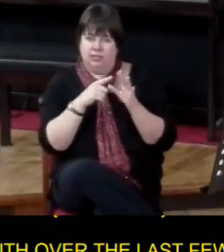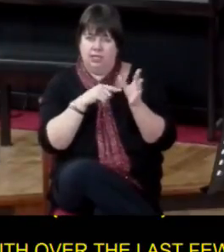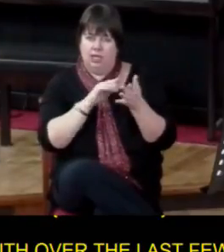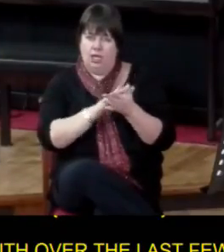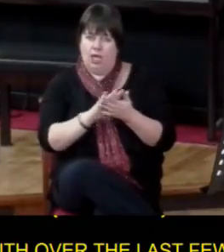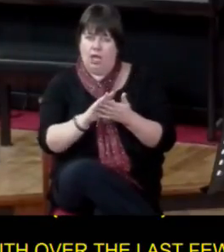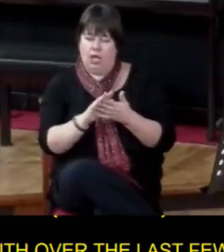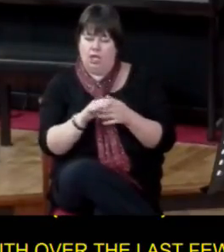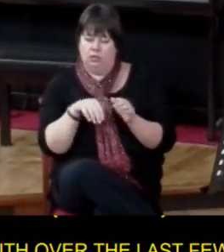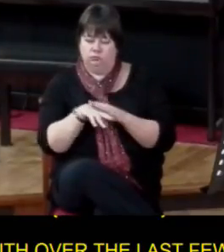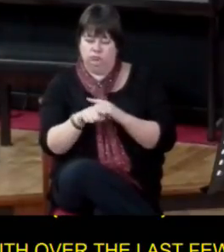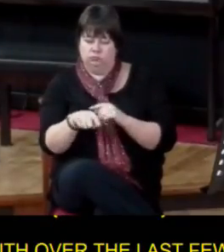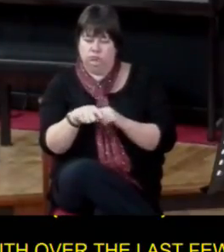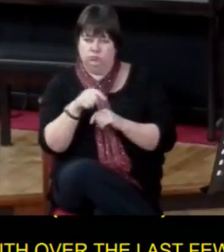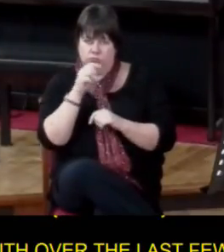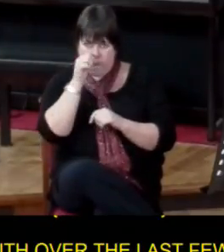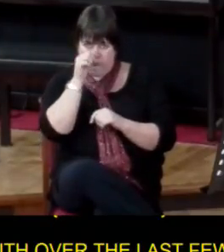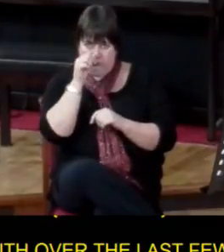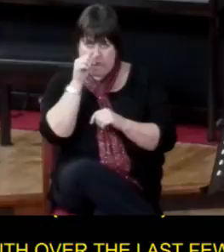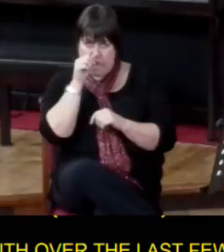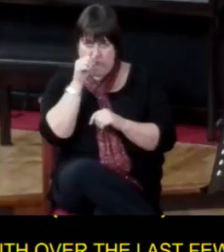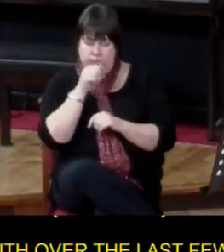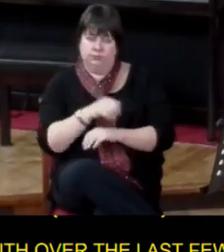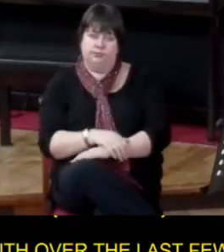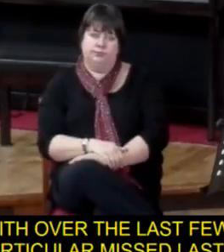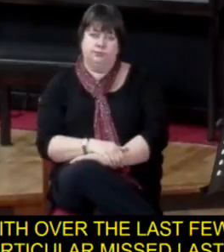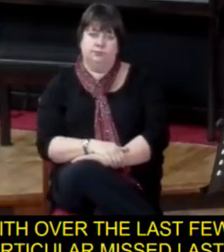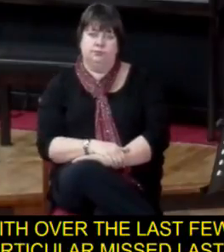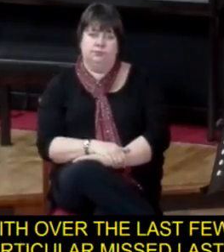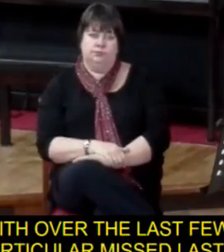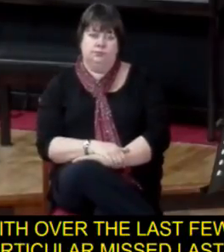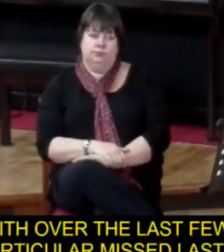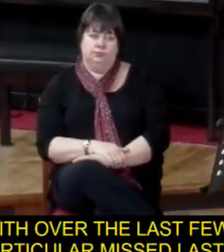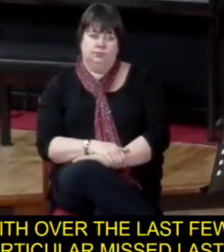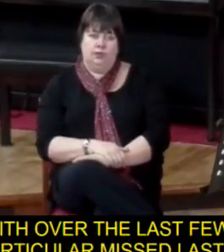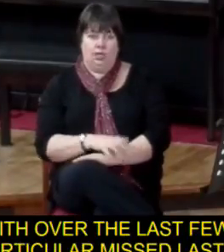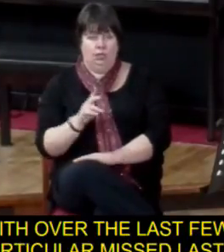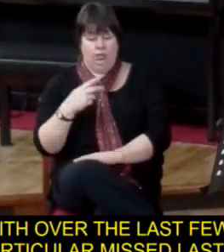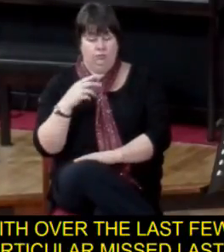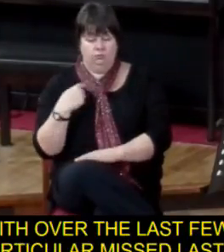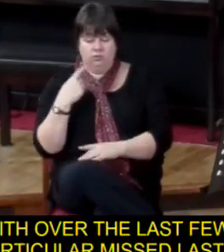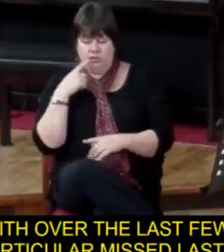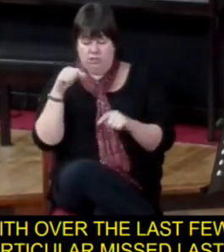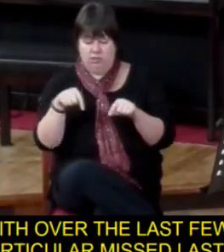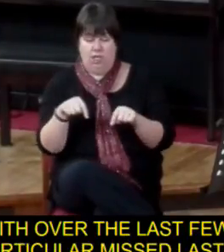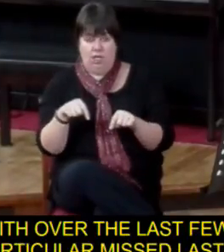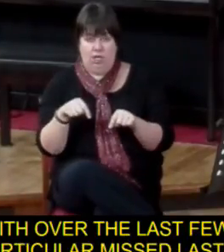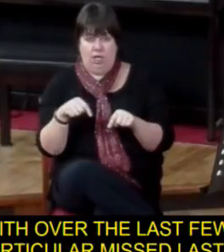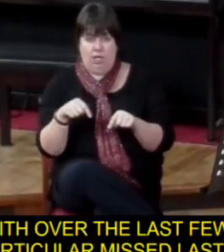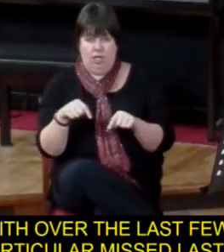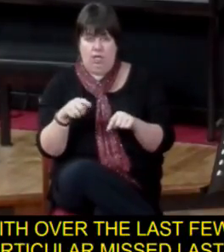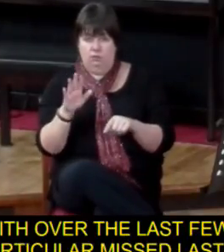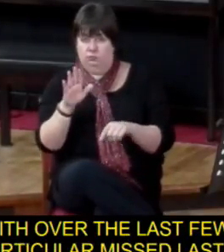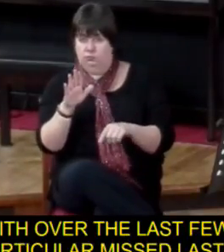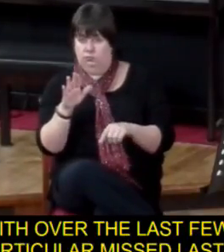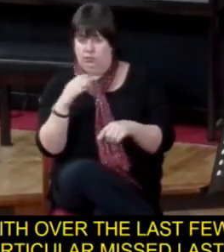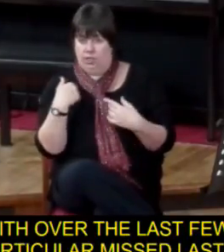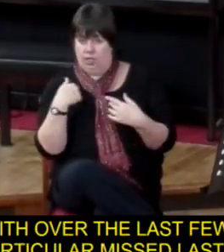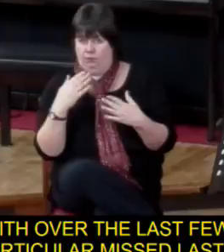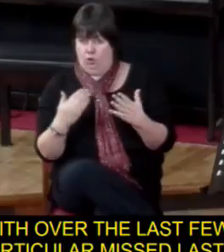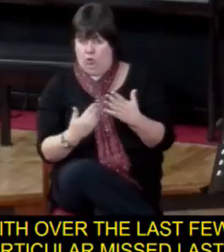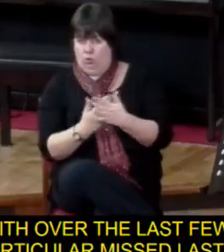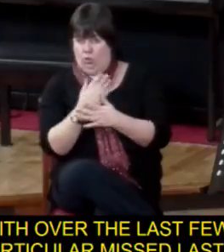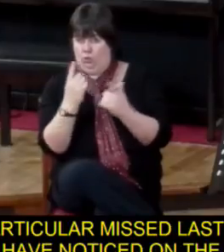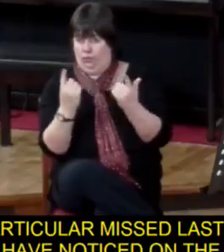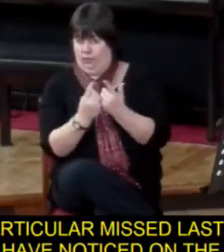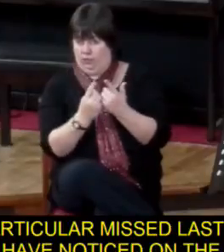God says through the prophet, "Behold, I am doing a new thing. Don't you perceive it?"